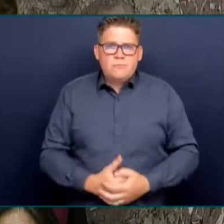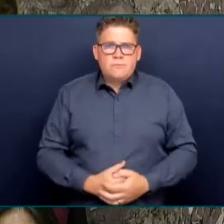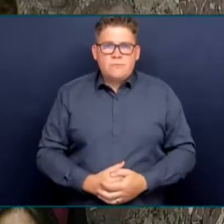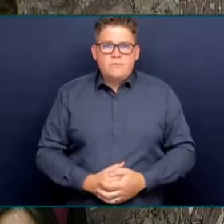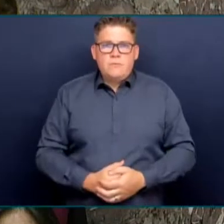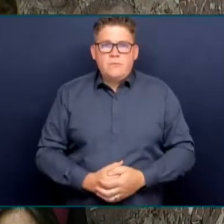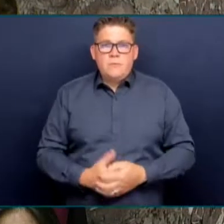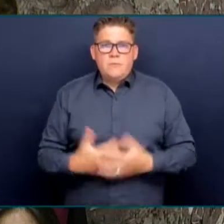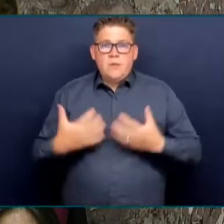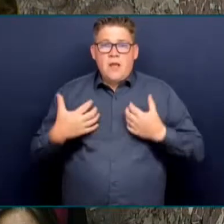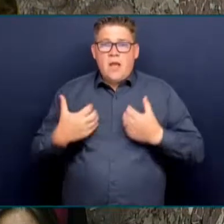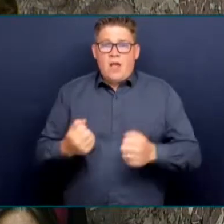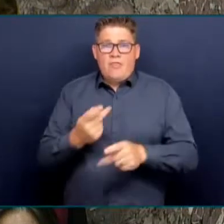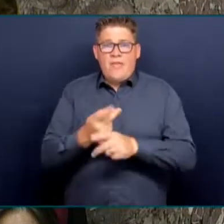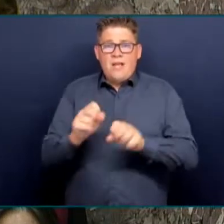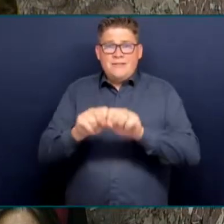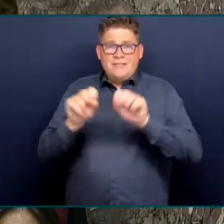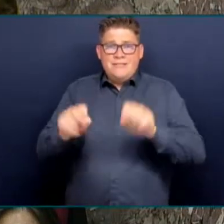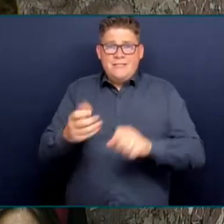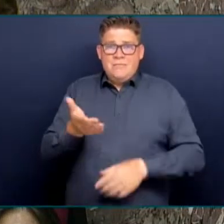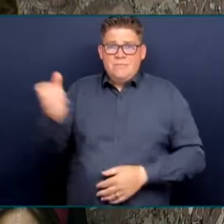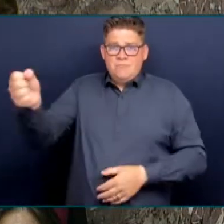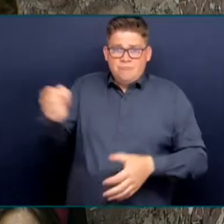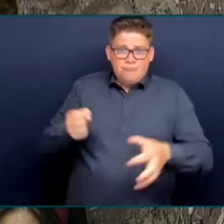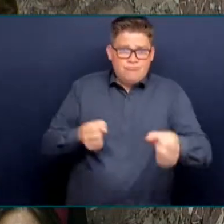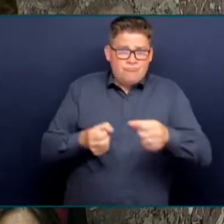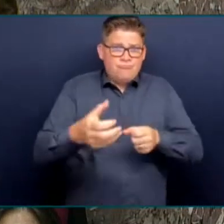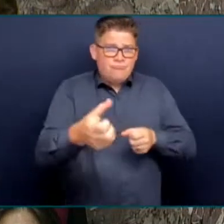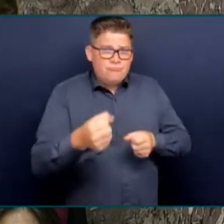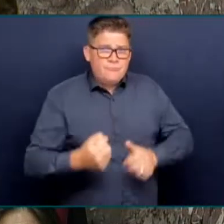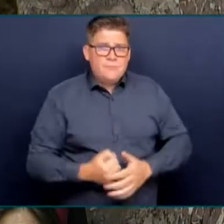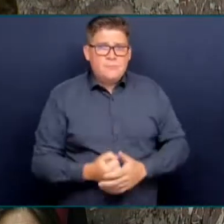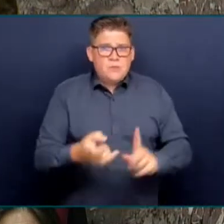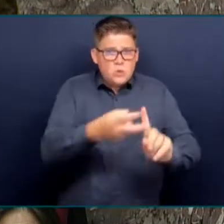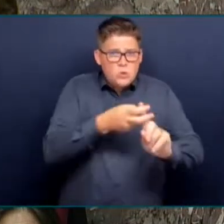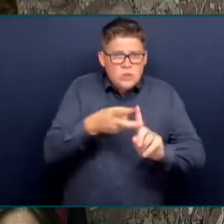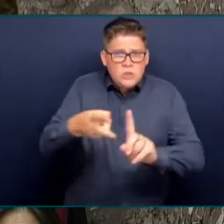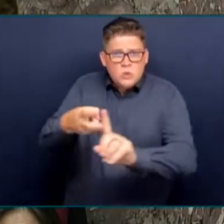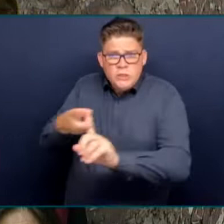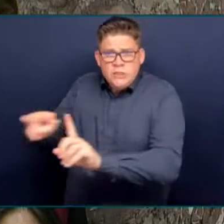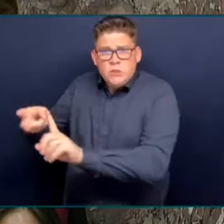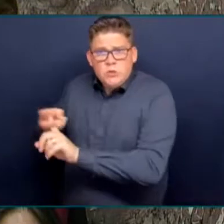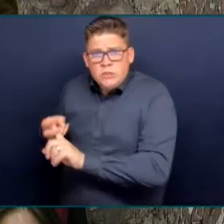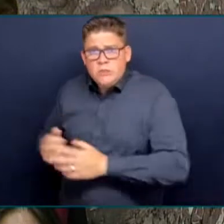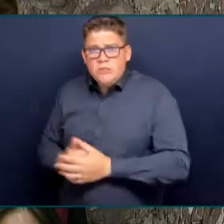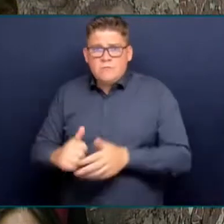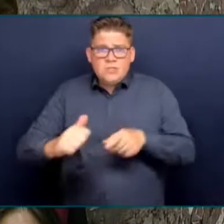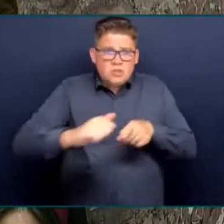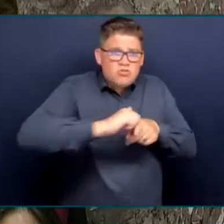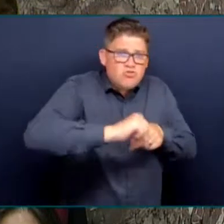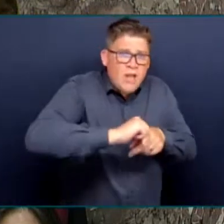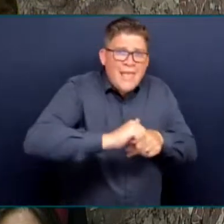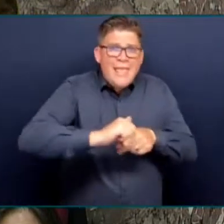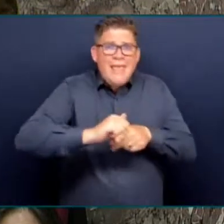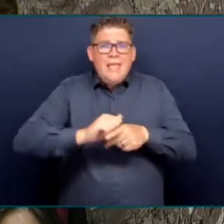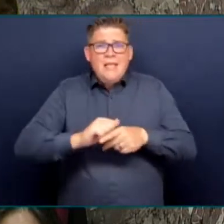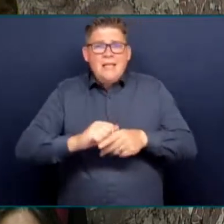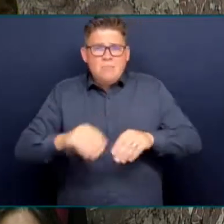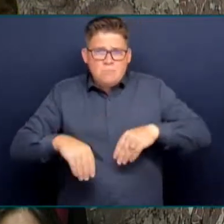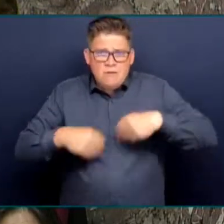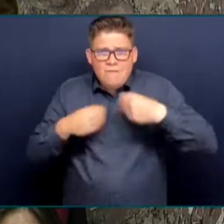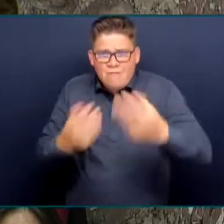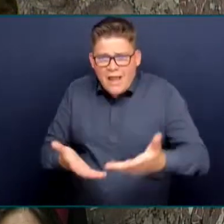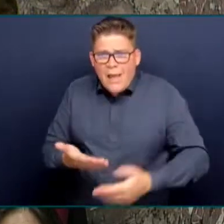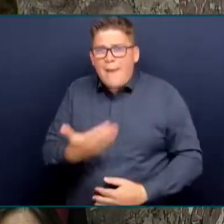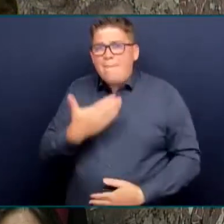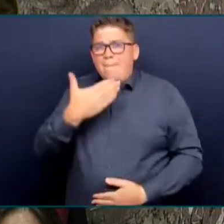train more, recruit more, so that patients get the care they deserve, not in a location that clearly